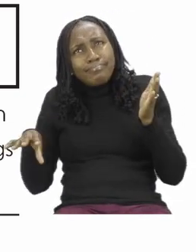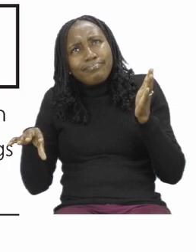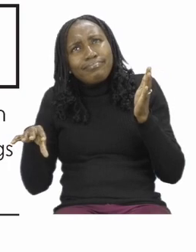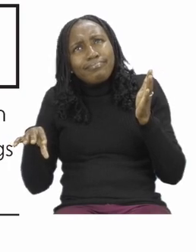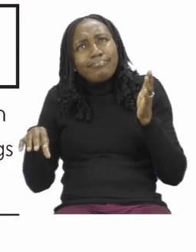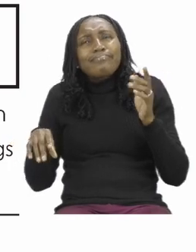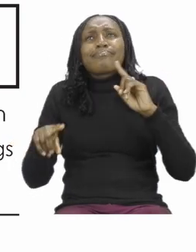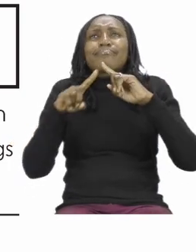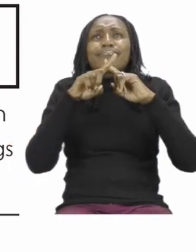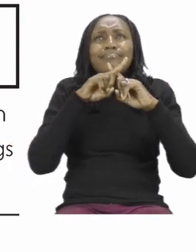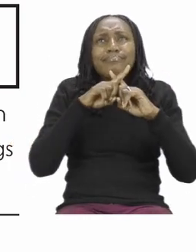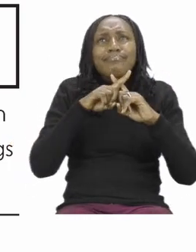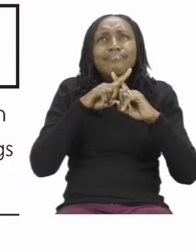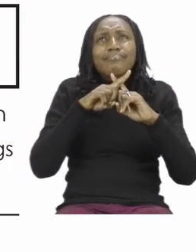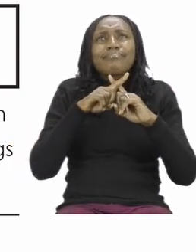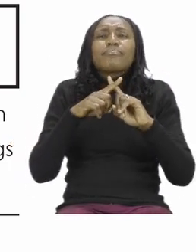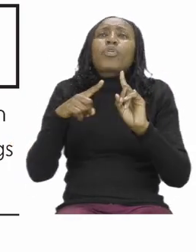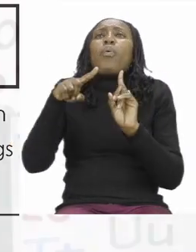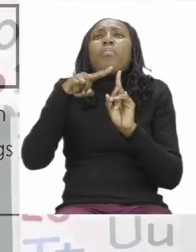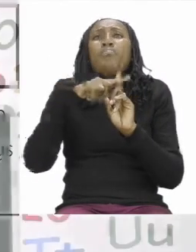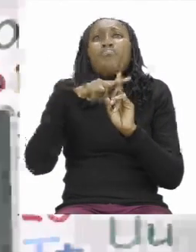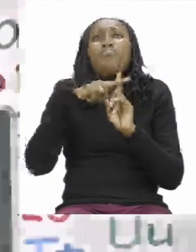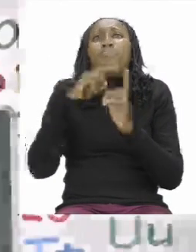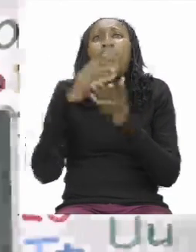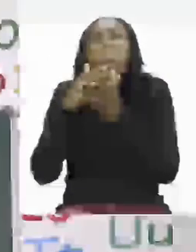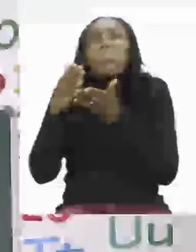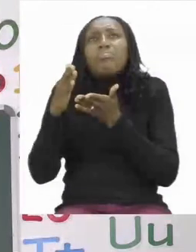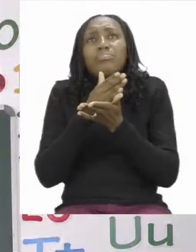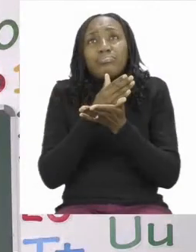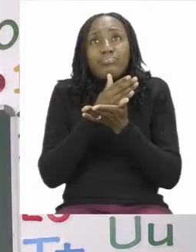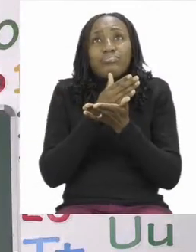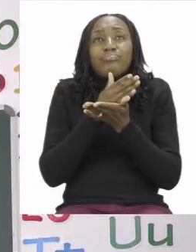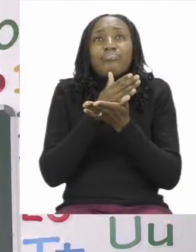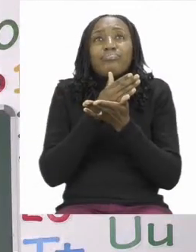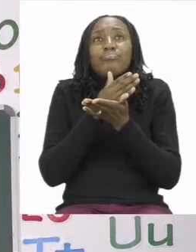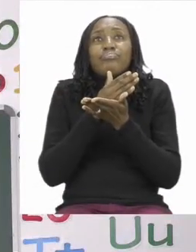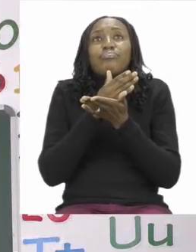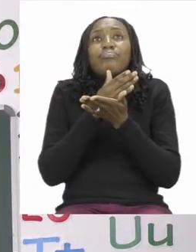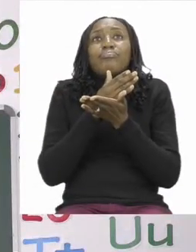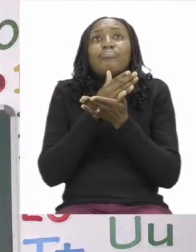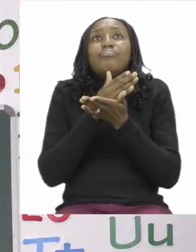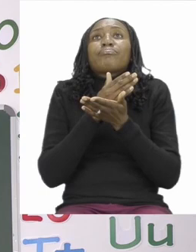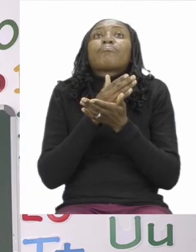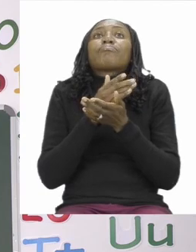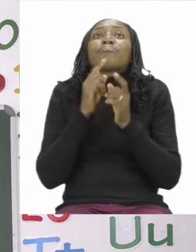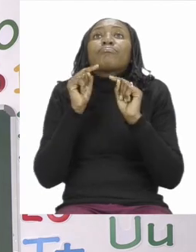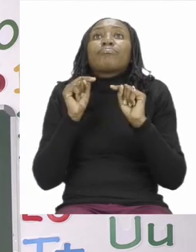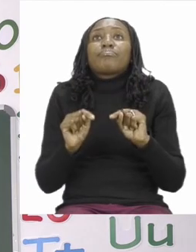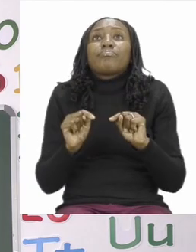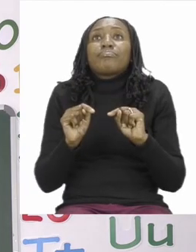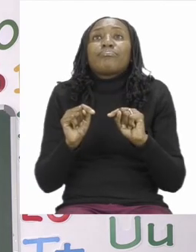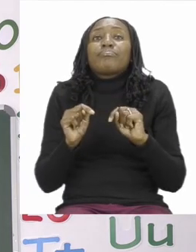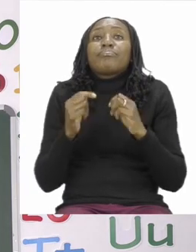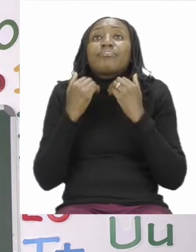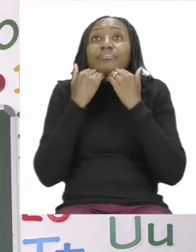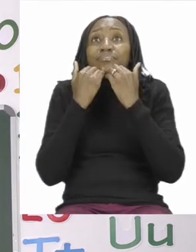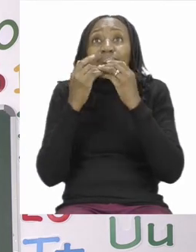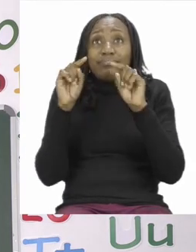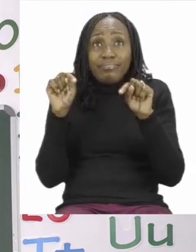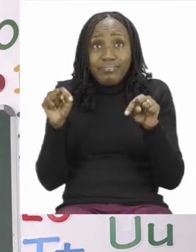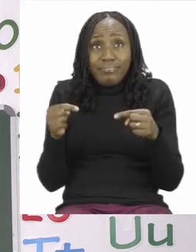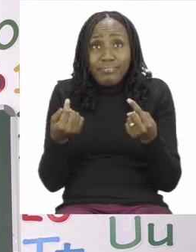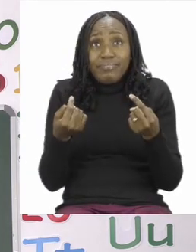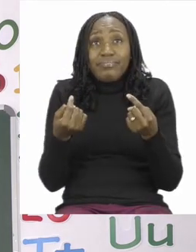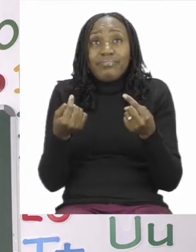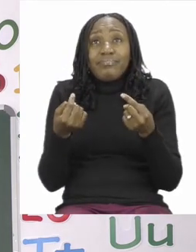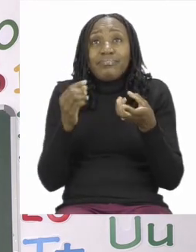share. Let's take a look at the board. Now, the important information that we have taken out are the numbers. The first